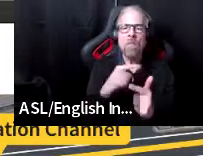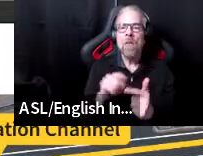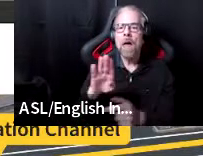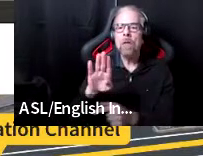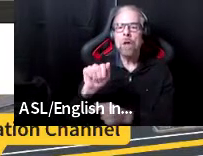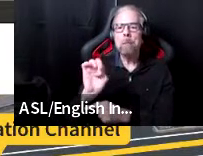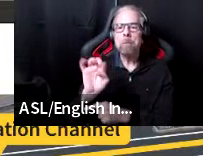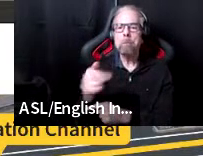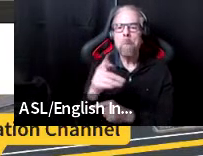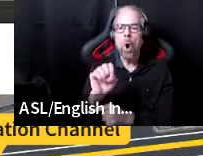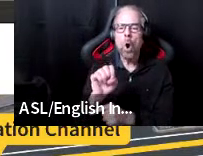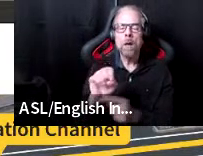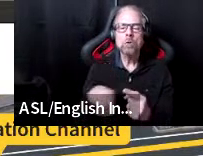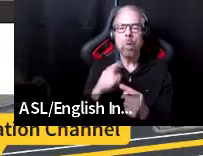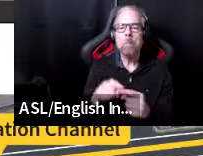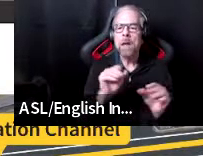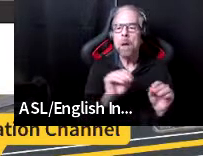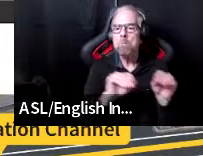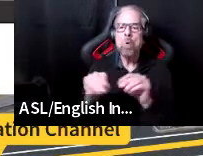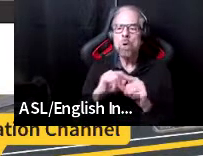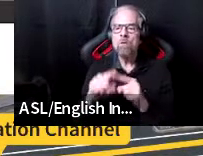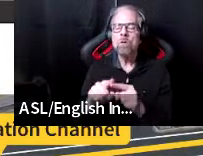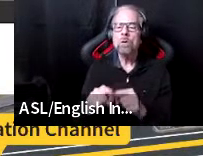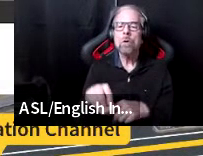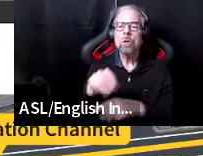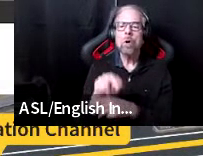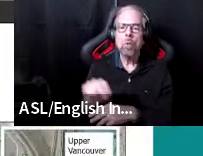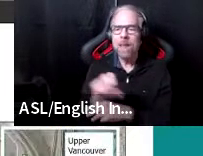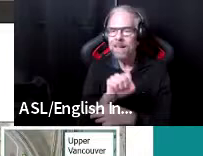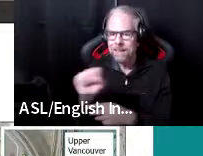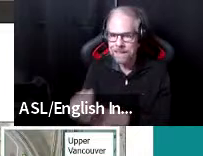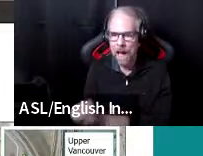to its north and south. Next slide.